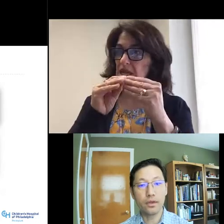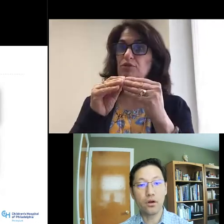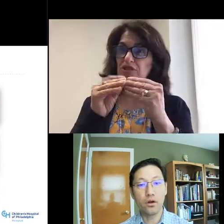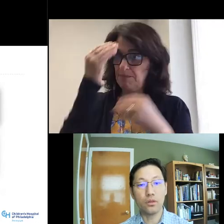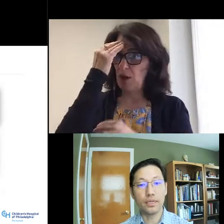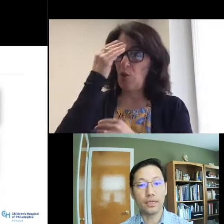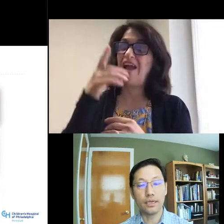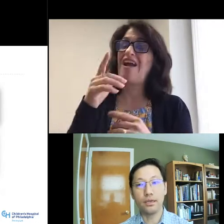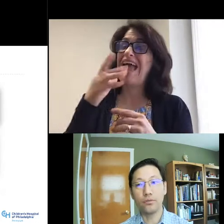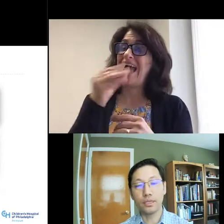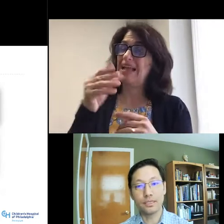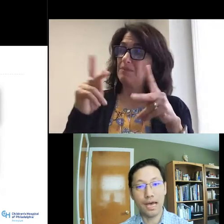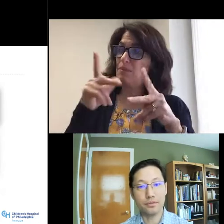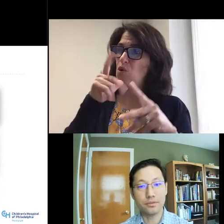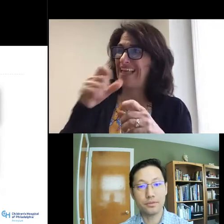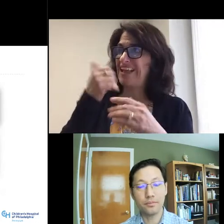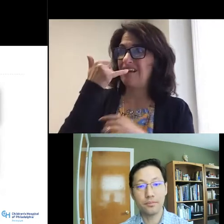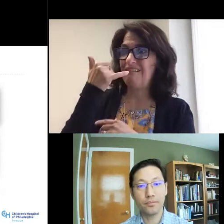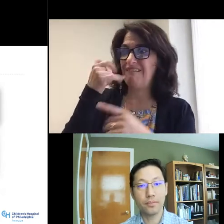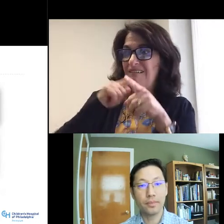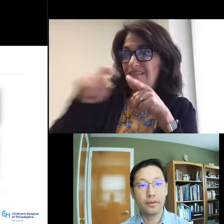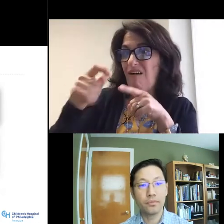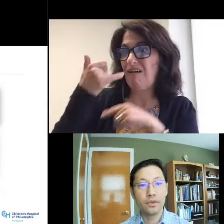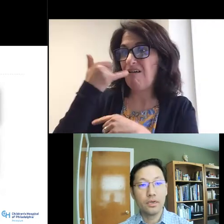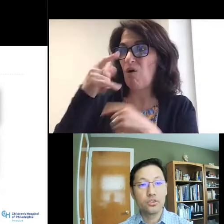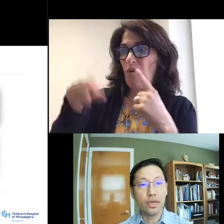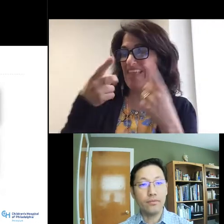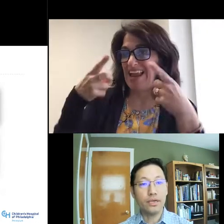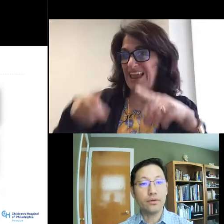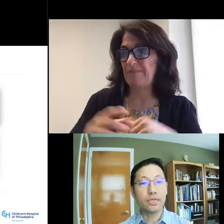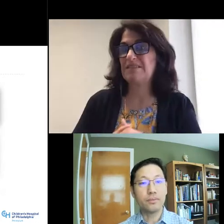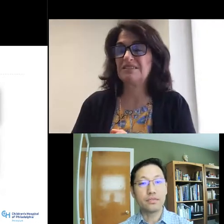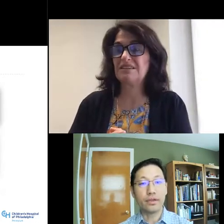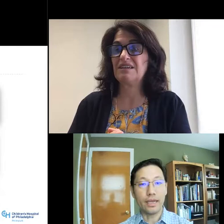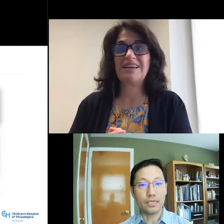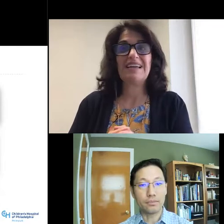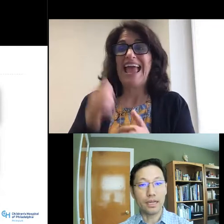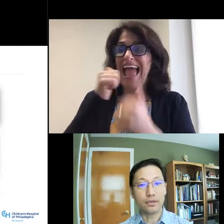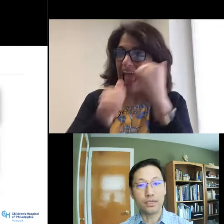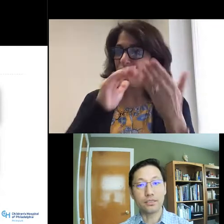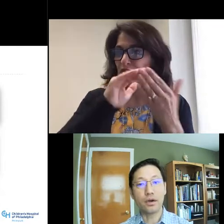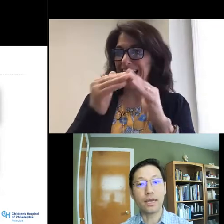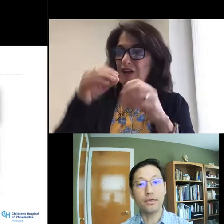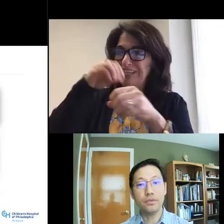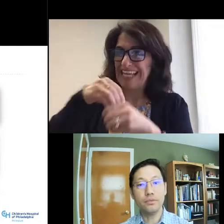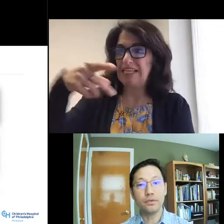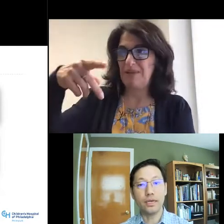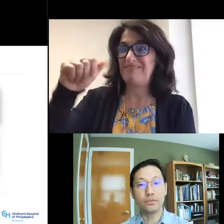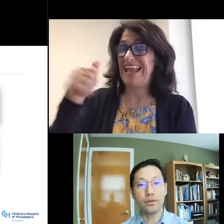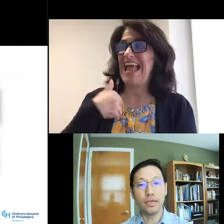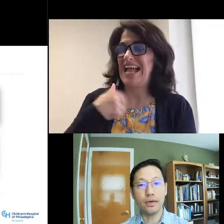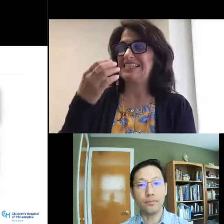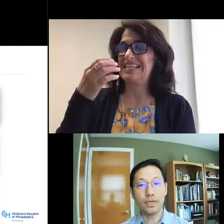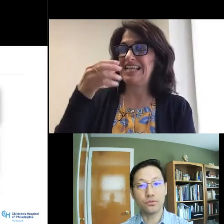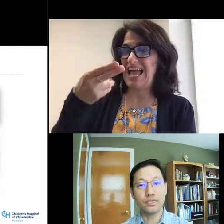can call when this happens. So every county in Pennsylvania has mental health crisis hotline numbers, as